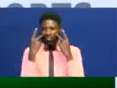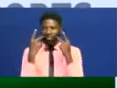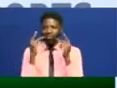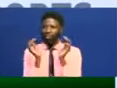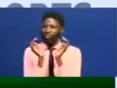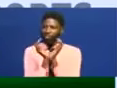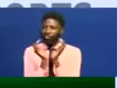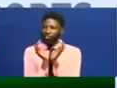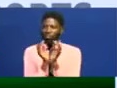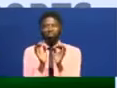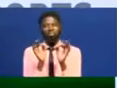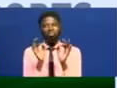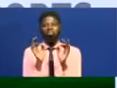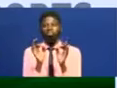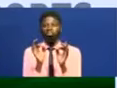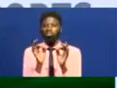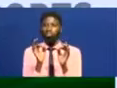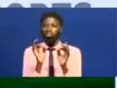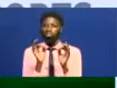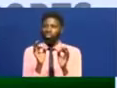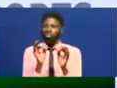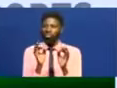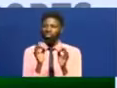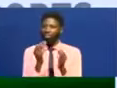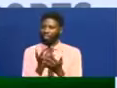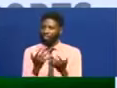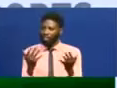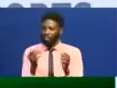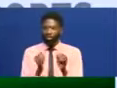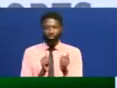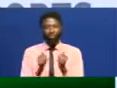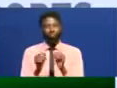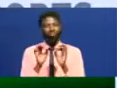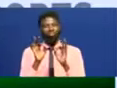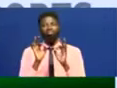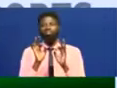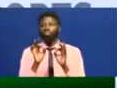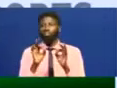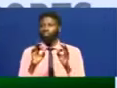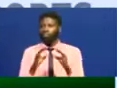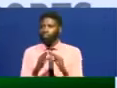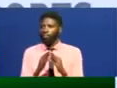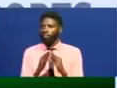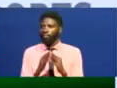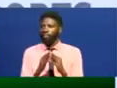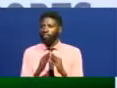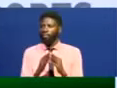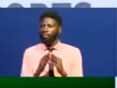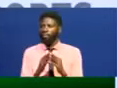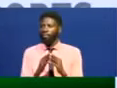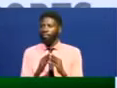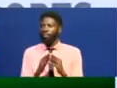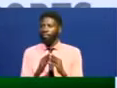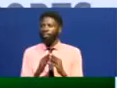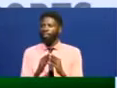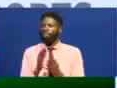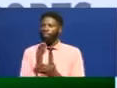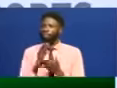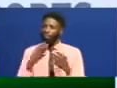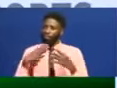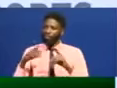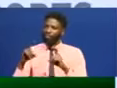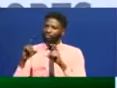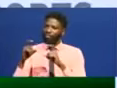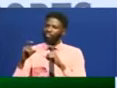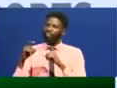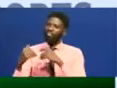see good facilities. And I'm always sent photos, I'm sent images of some of the best stadia